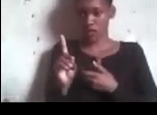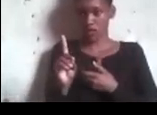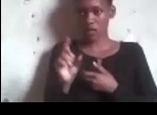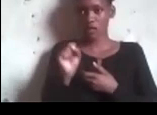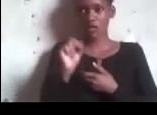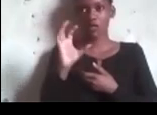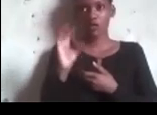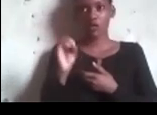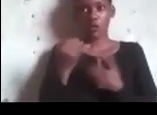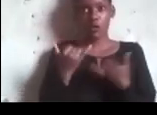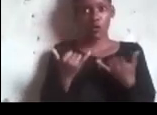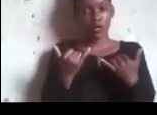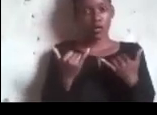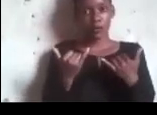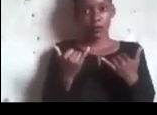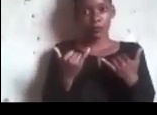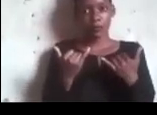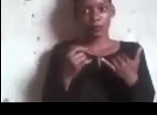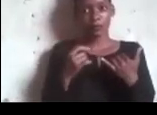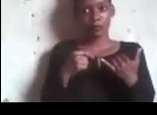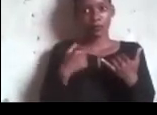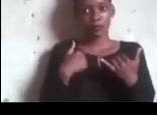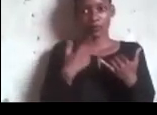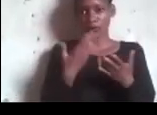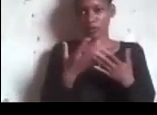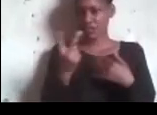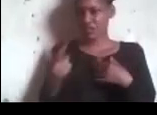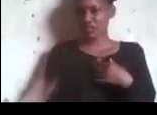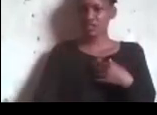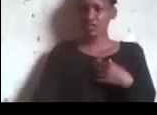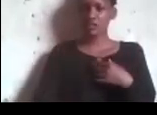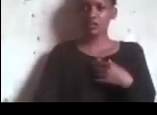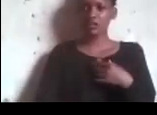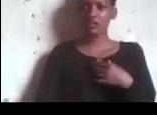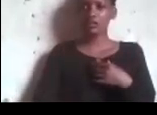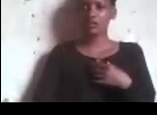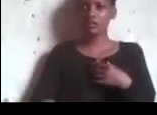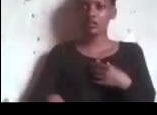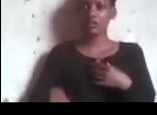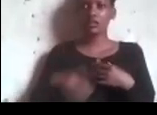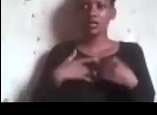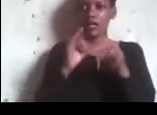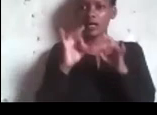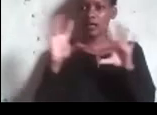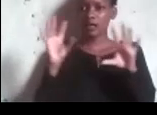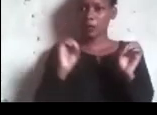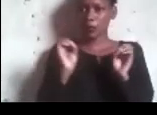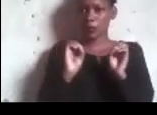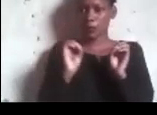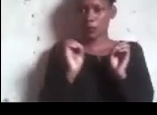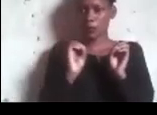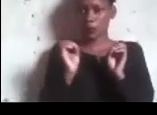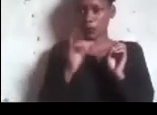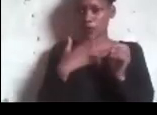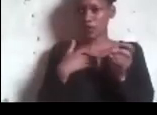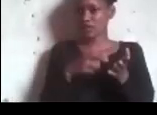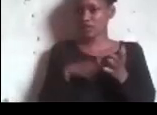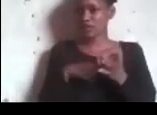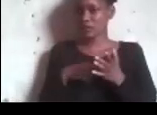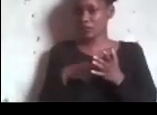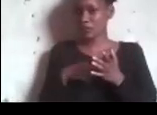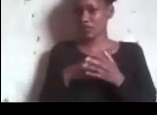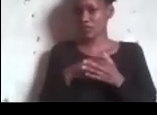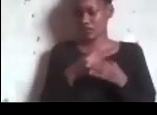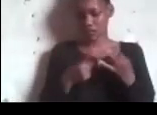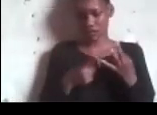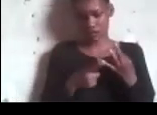at the moment, as you can see, it's not clear in terms of whether, in terms of the requirements, these three requirements that are